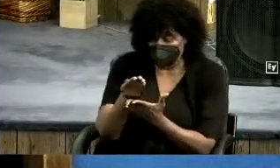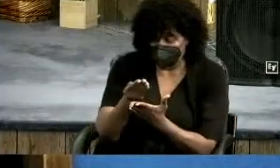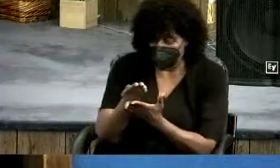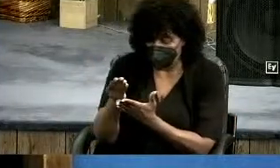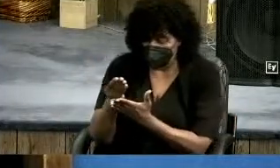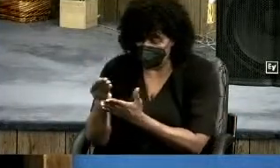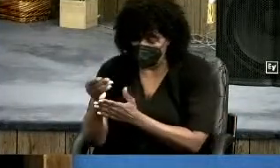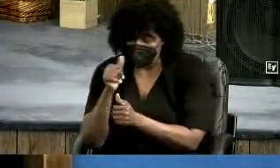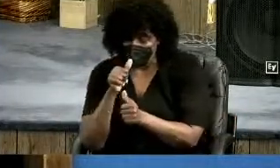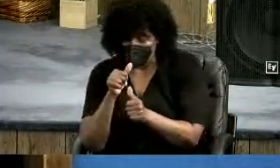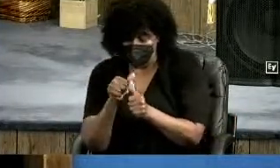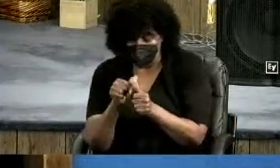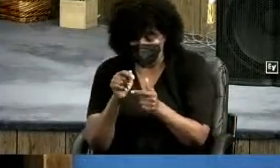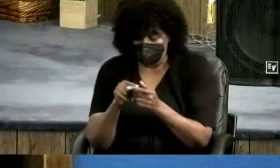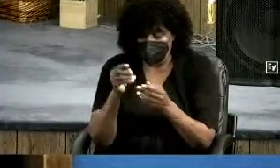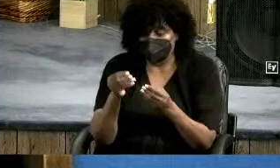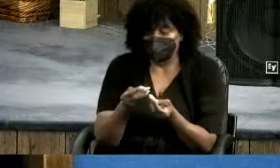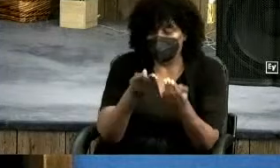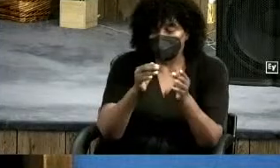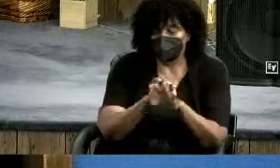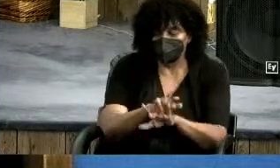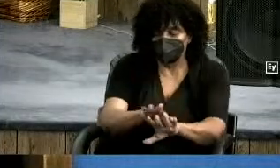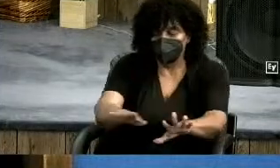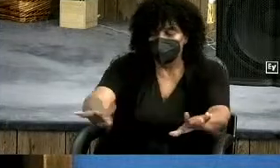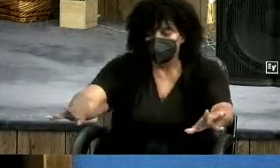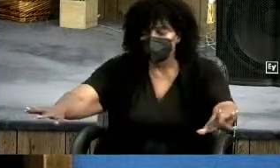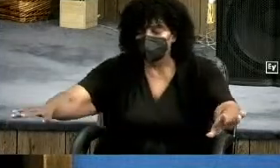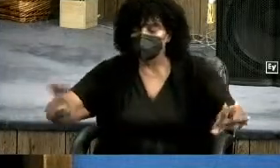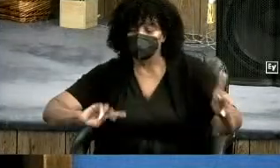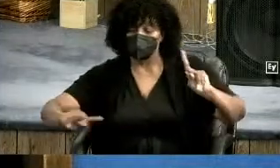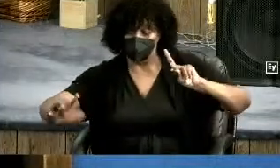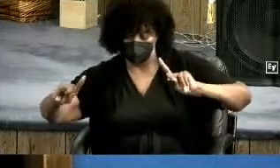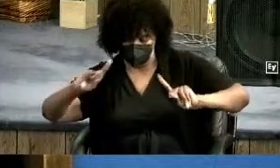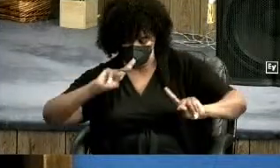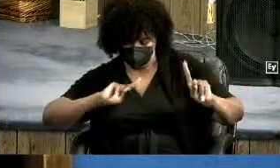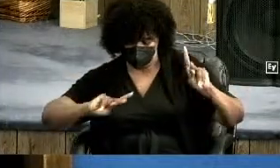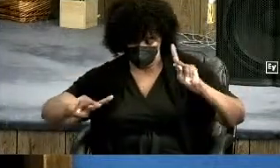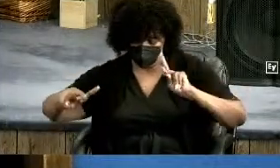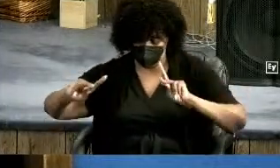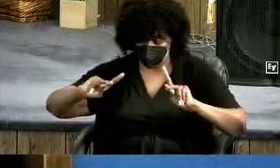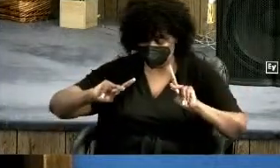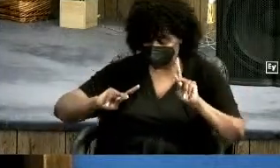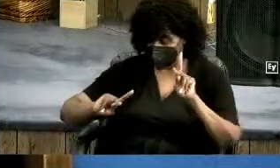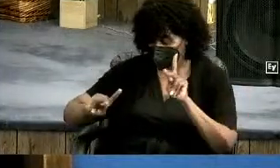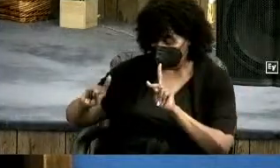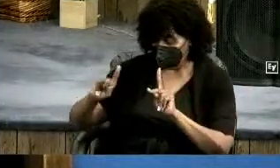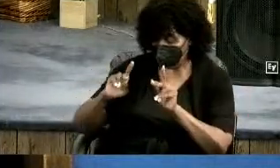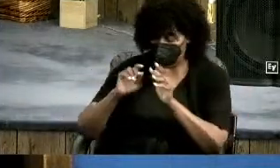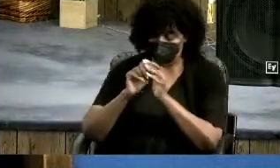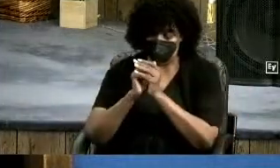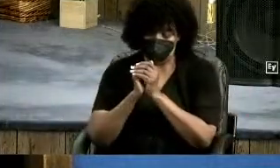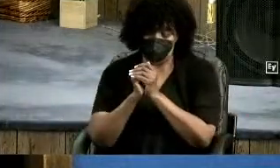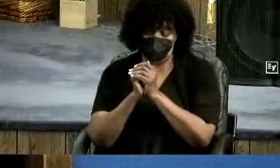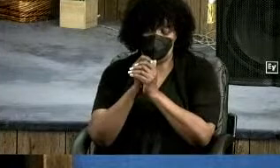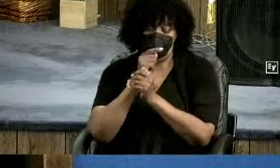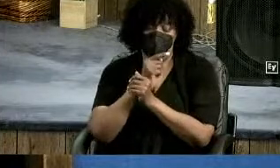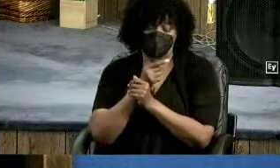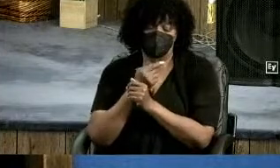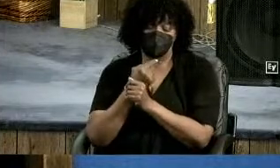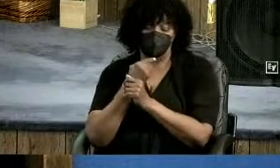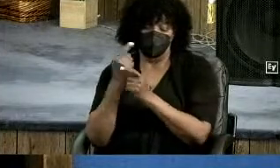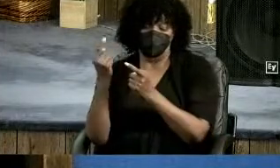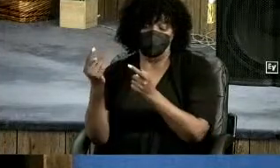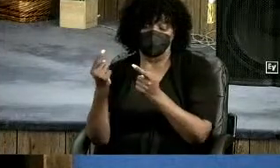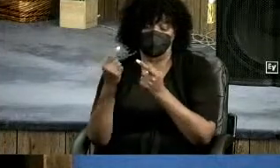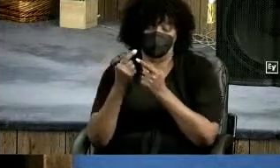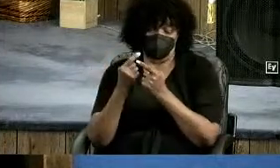people on the other side of the river. Y'all still with me? I got to get this thing done. And so he said, then I came